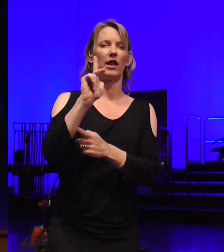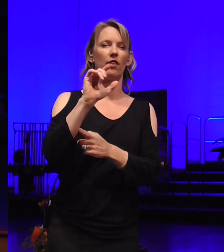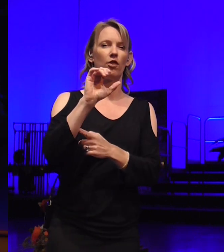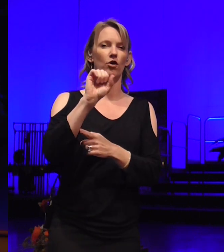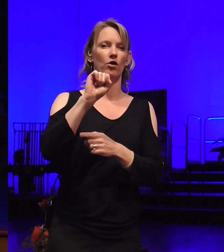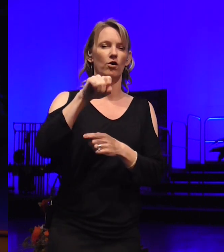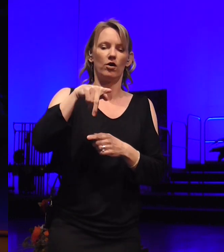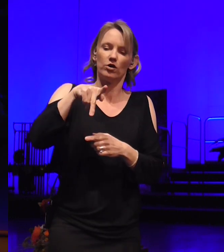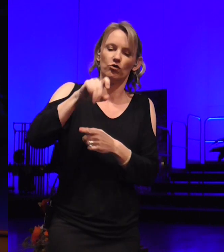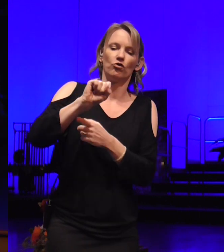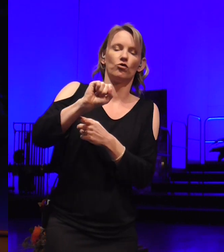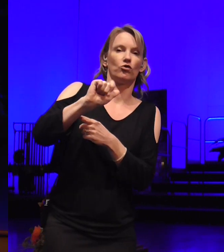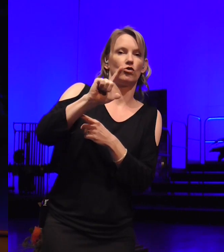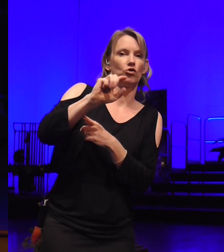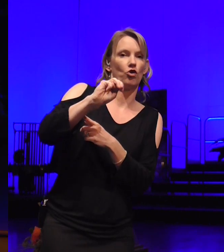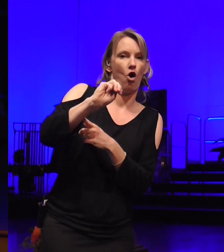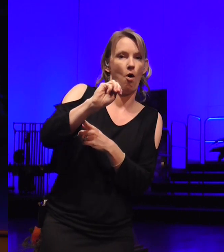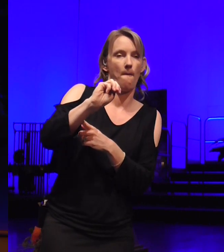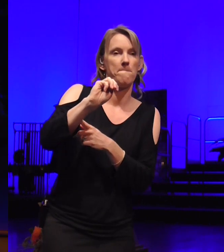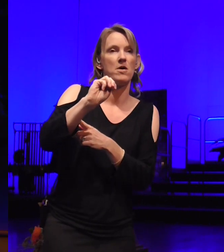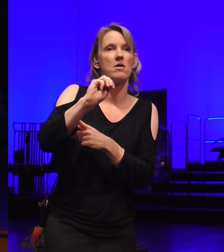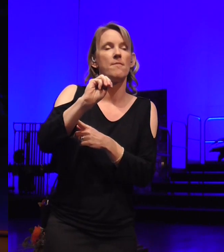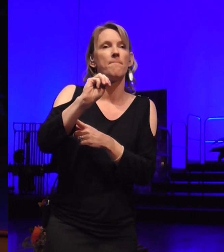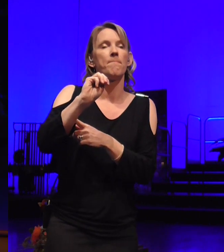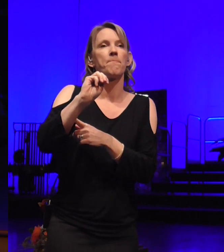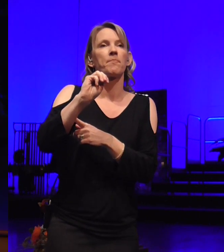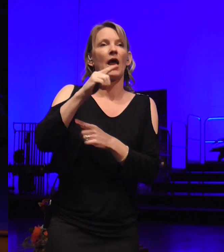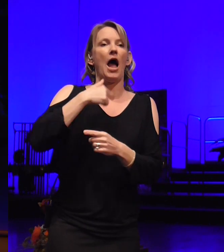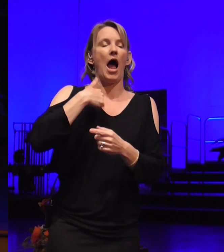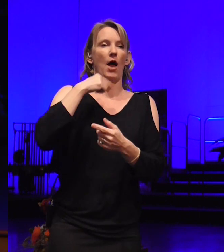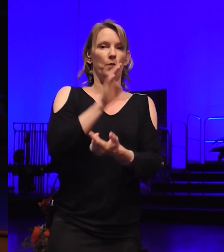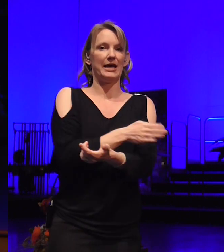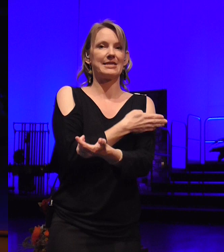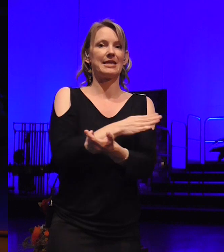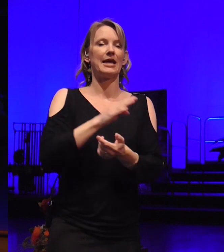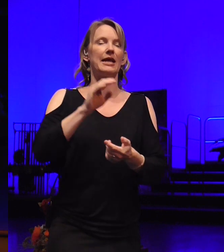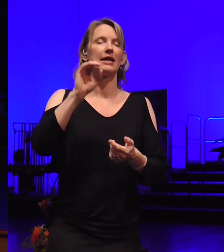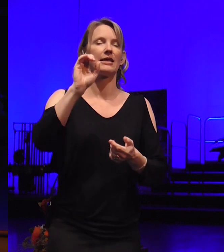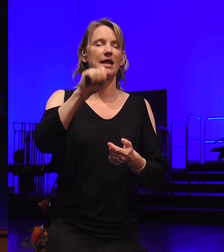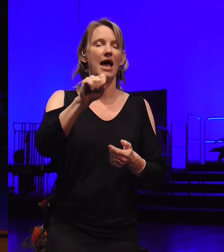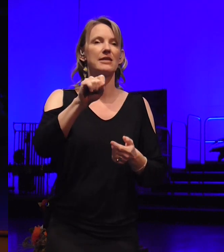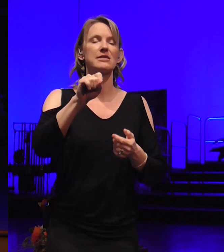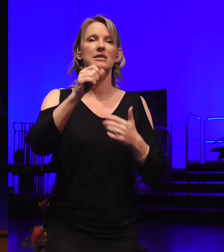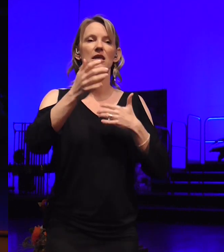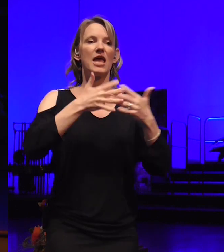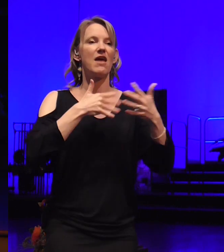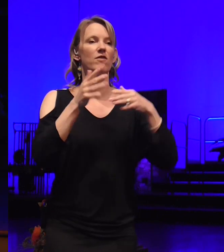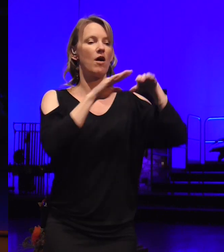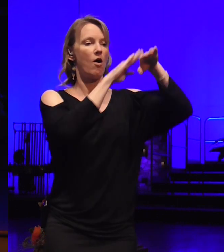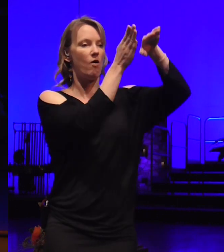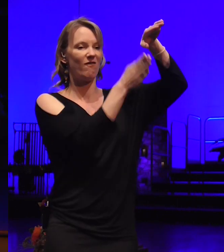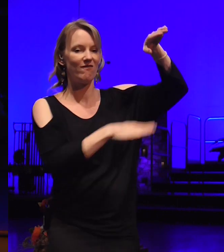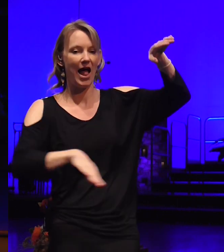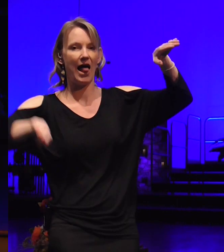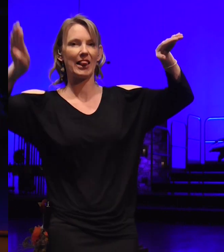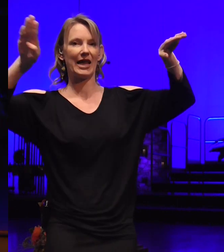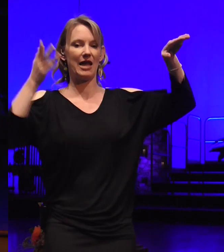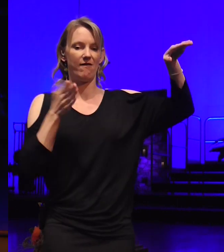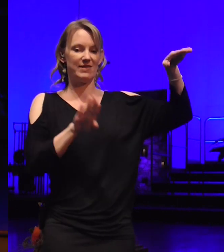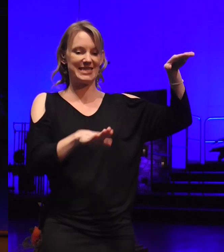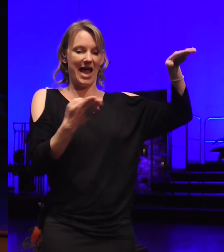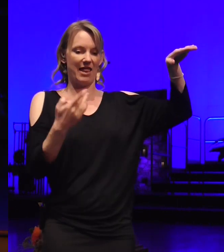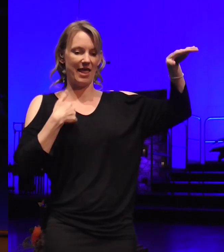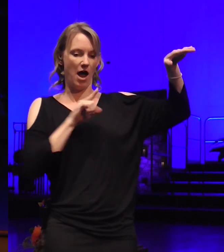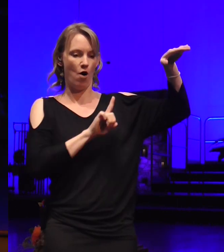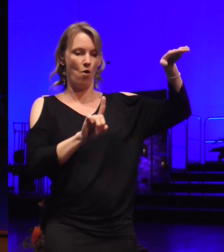23rd Psalm. And I was singing, "Yea, though I walk through the shadow of the valley of